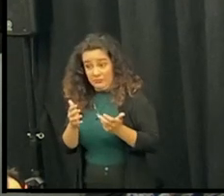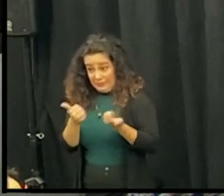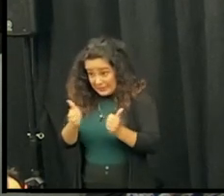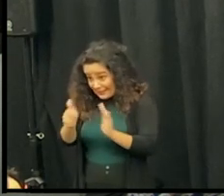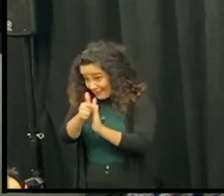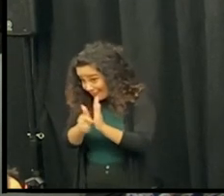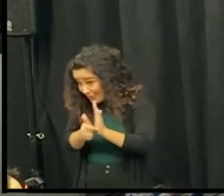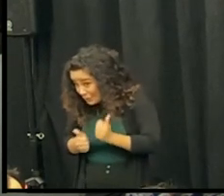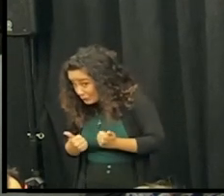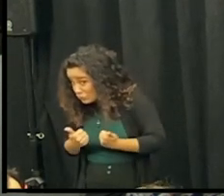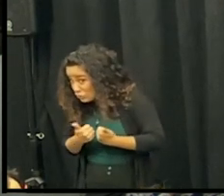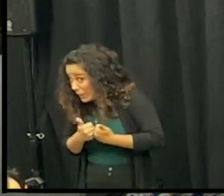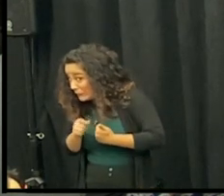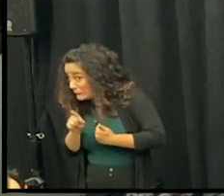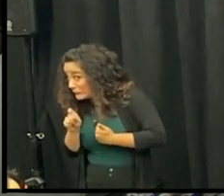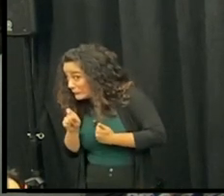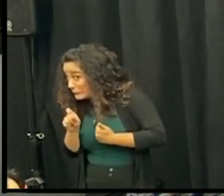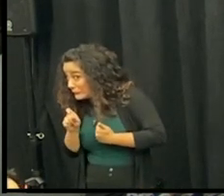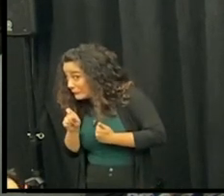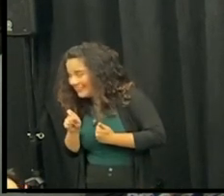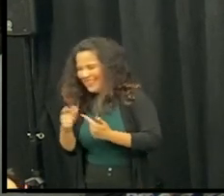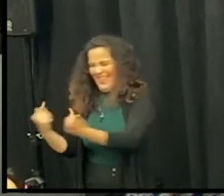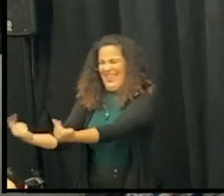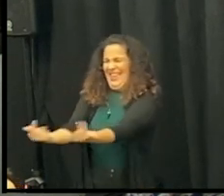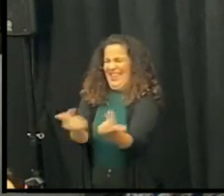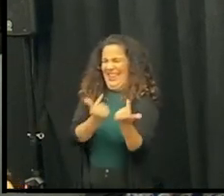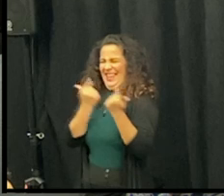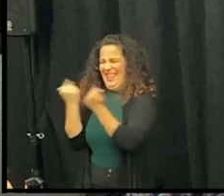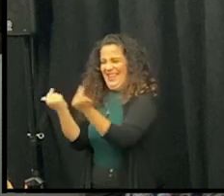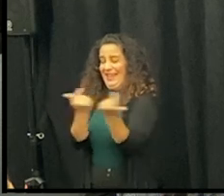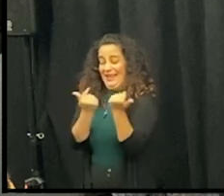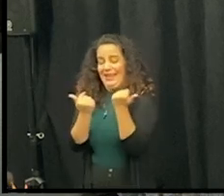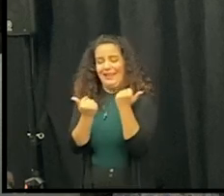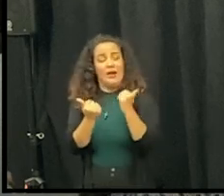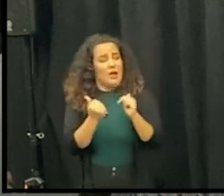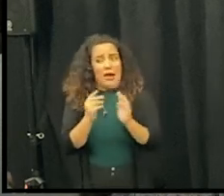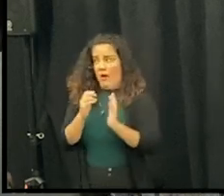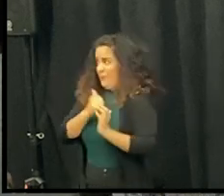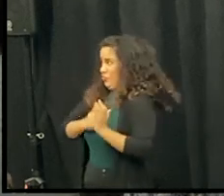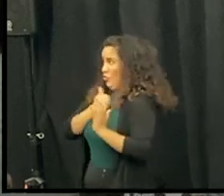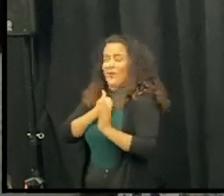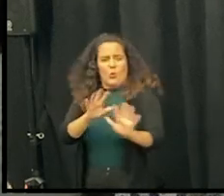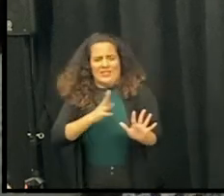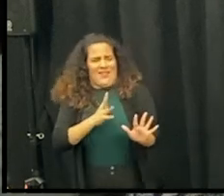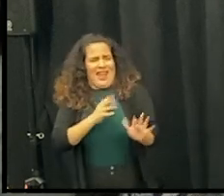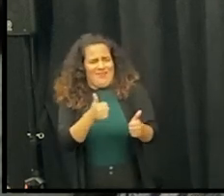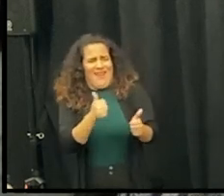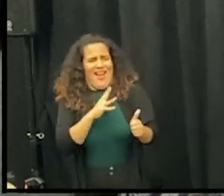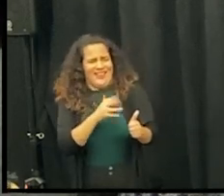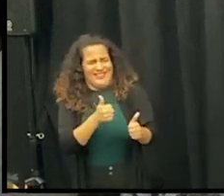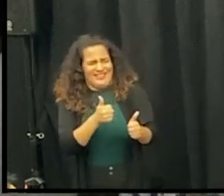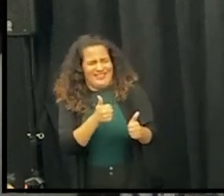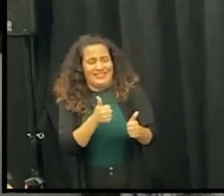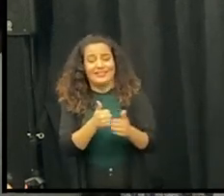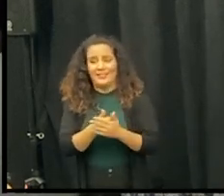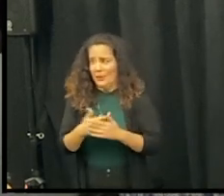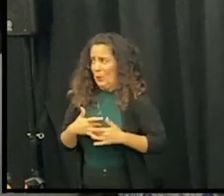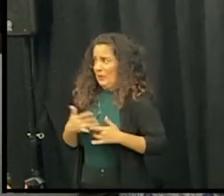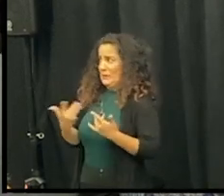challenges? Oh, big no. laugh. I didn't unintentionally. No, it's laugh. All fine. It's all fine. Yeah. What's